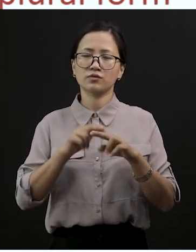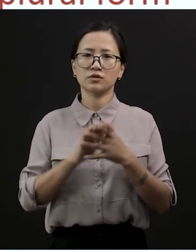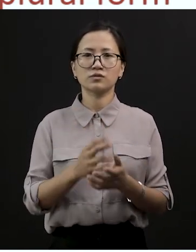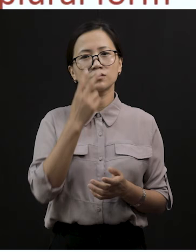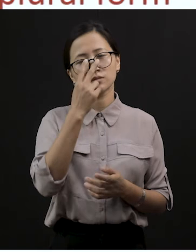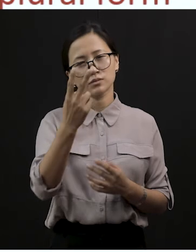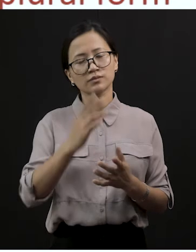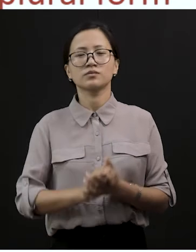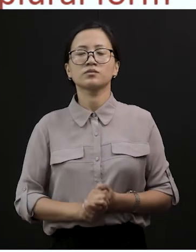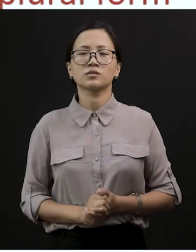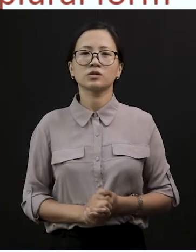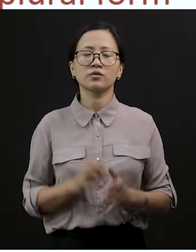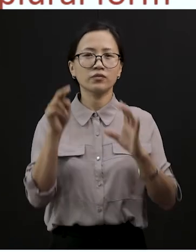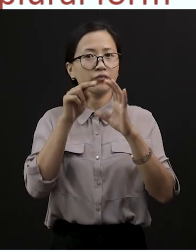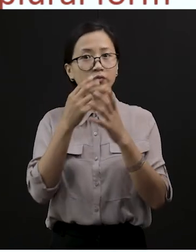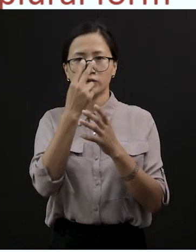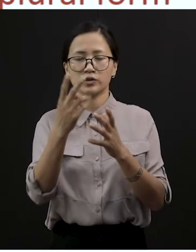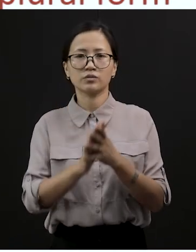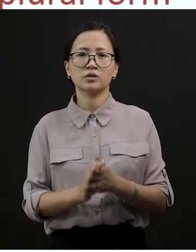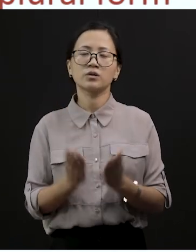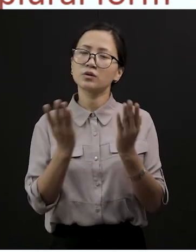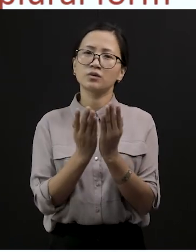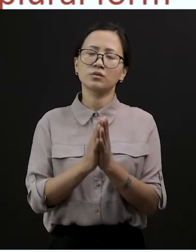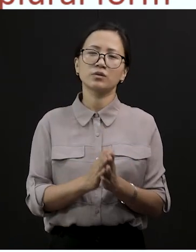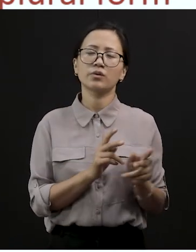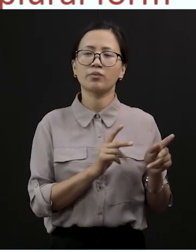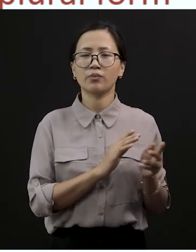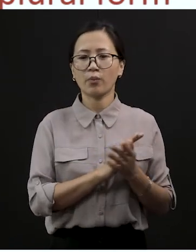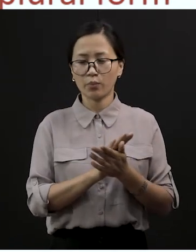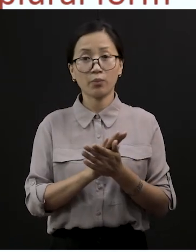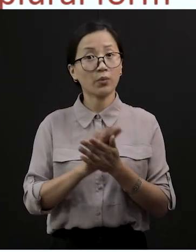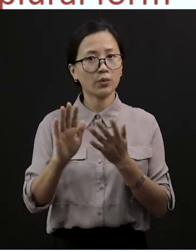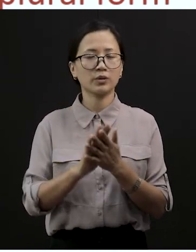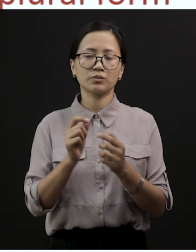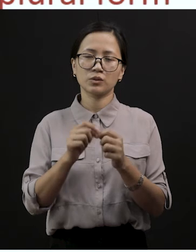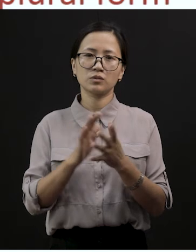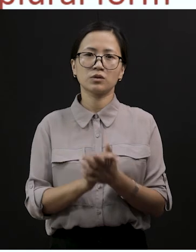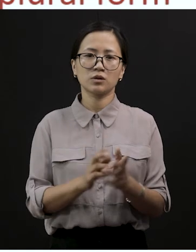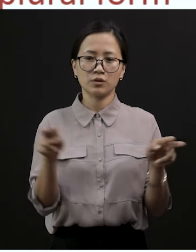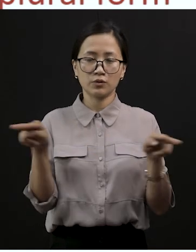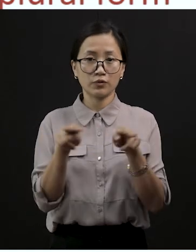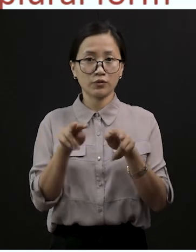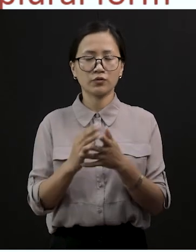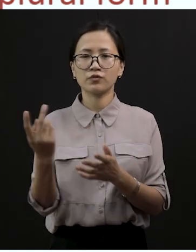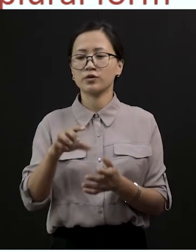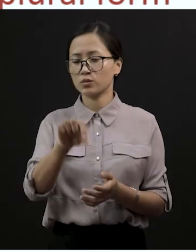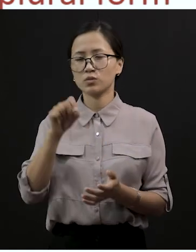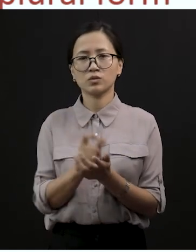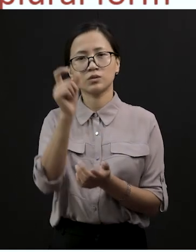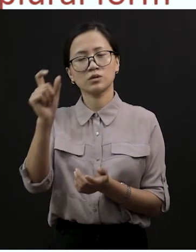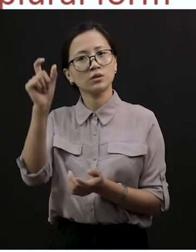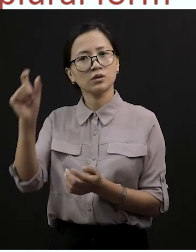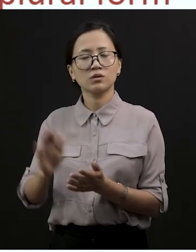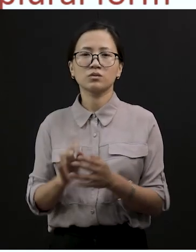this video here and you can read properly, okay? You can read and refer, you can find out words that